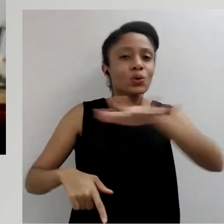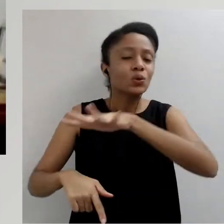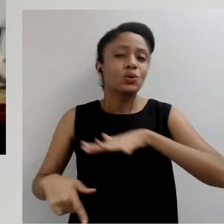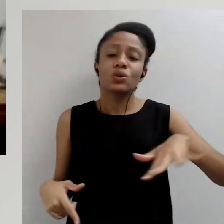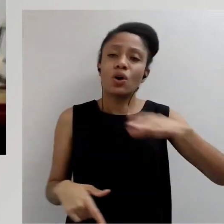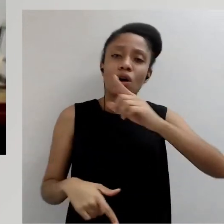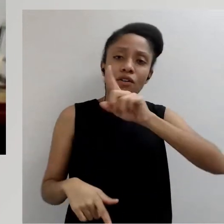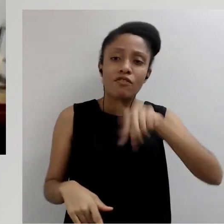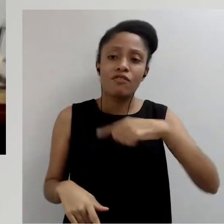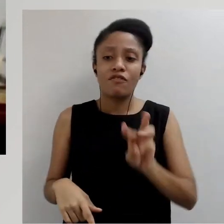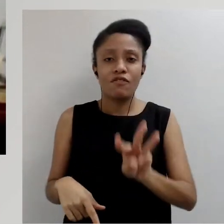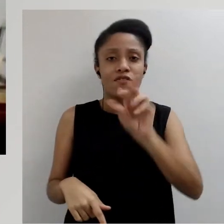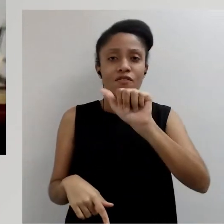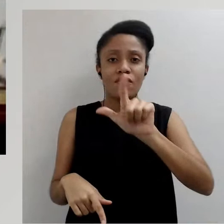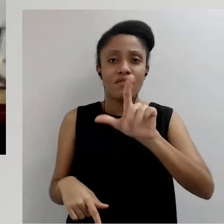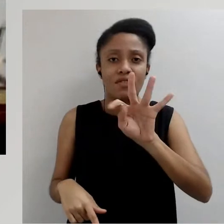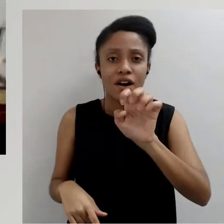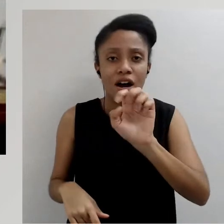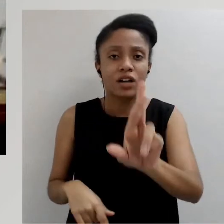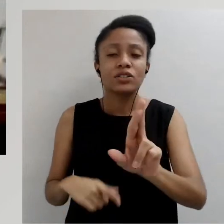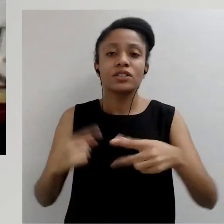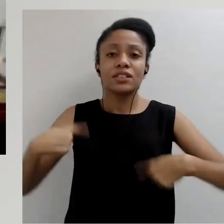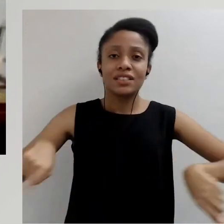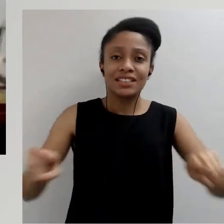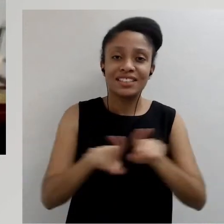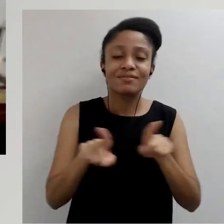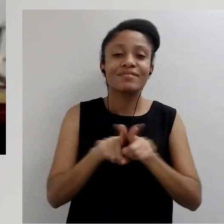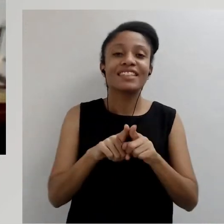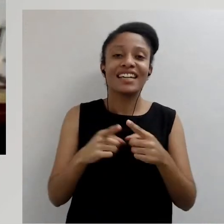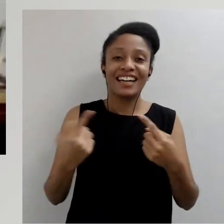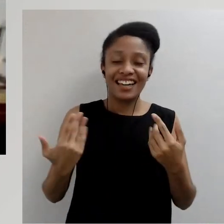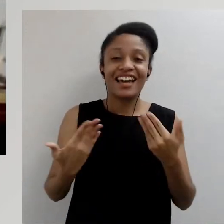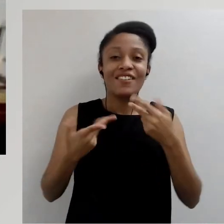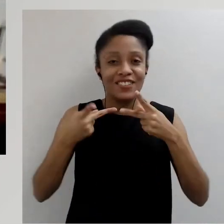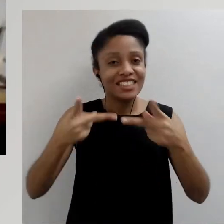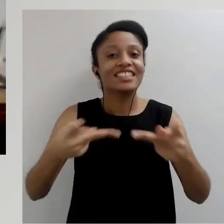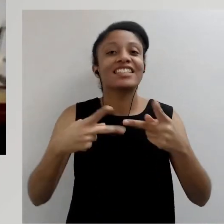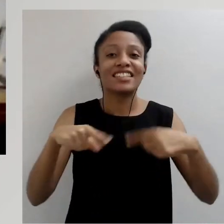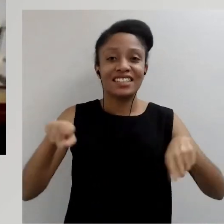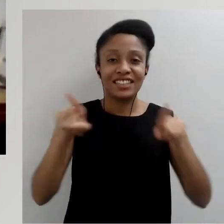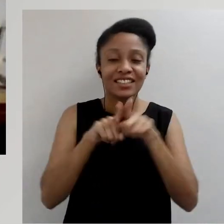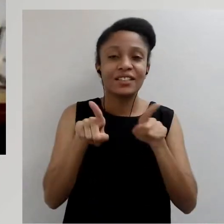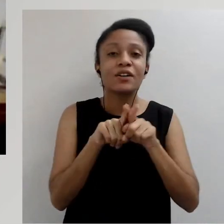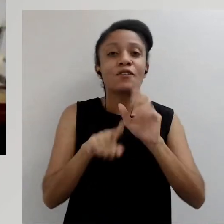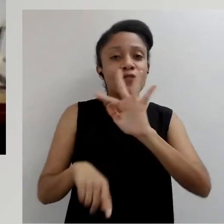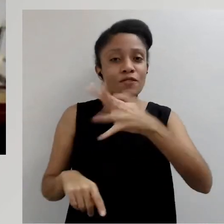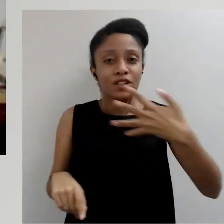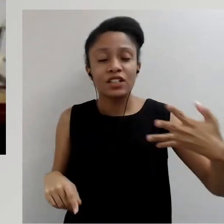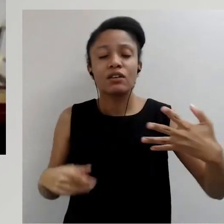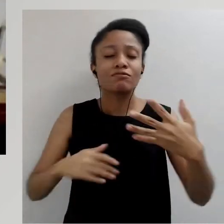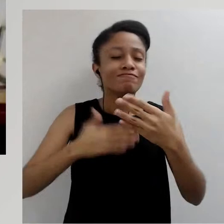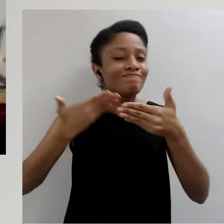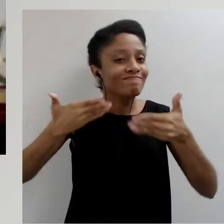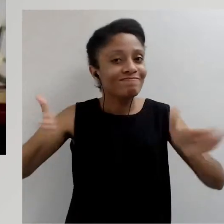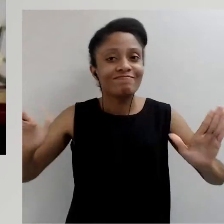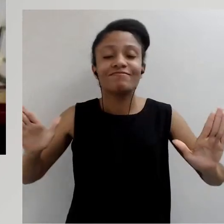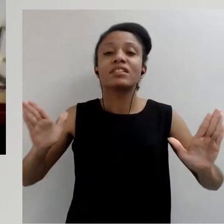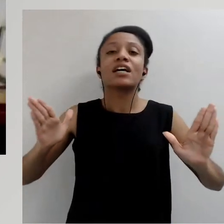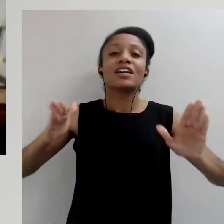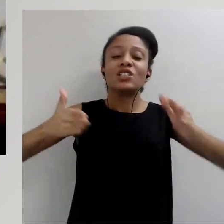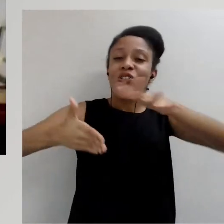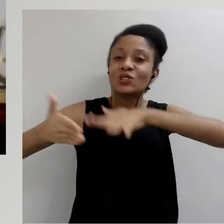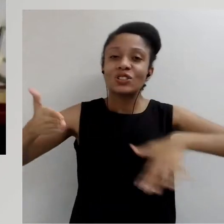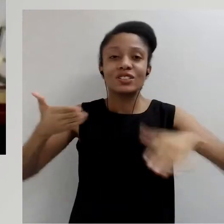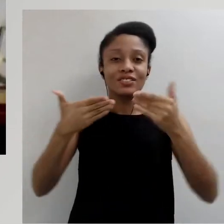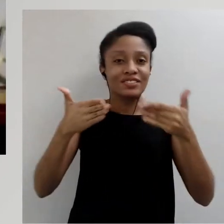of you. Valter, who is visiting us. We are waiting for the next visit with the people from Firjan. All